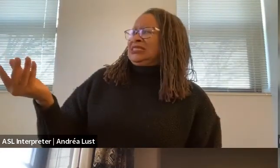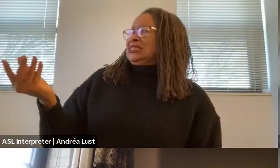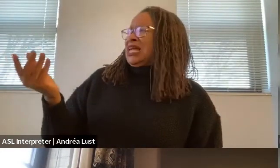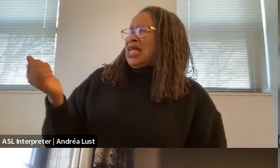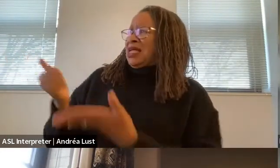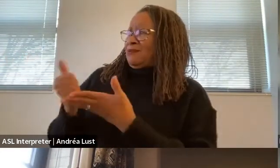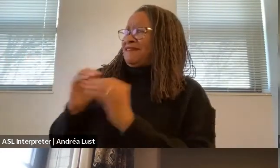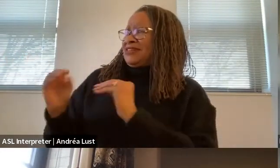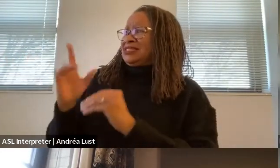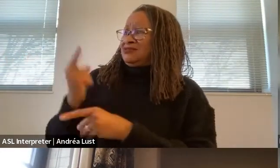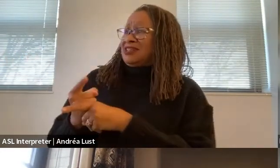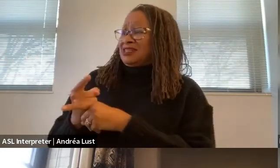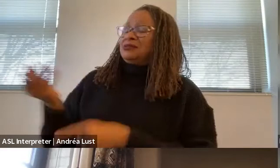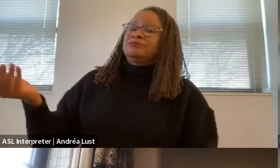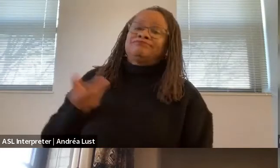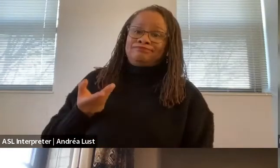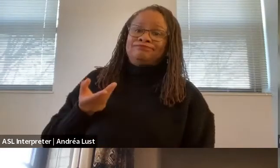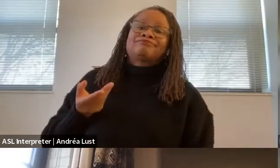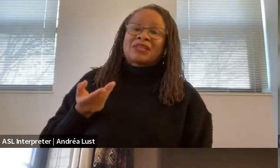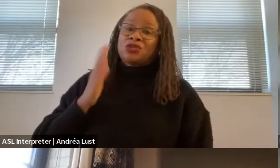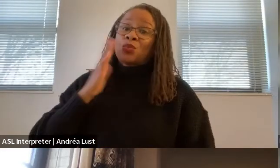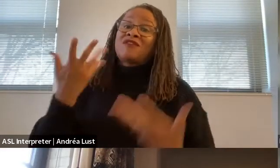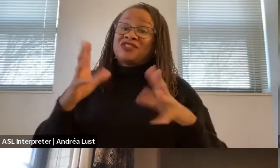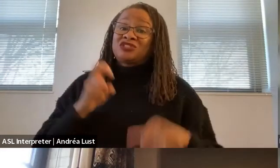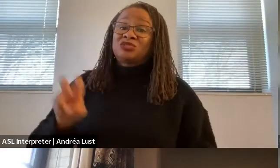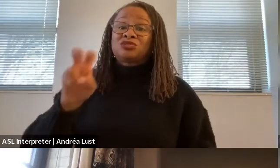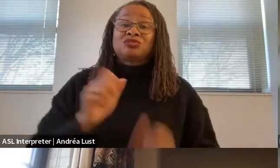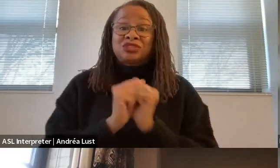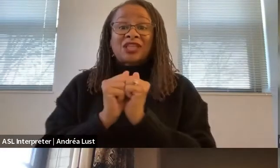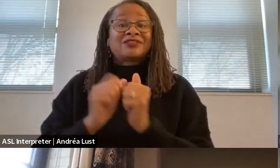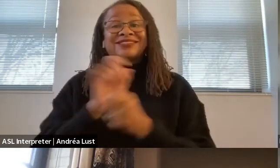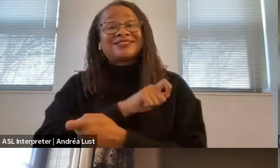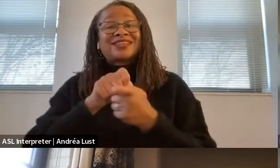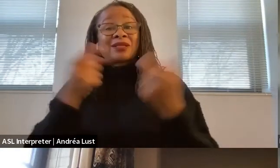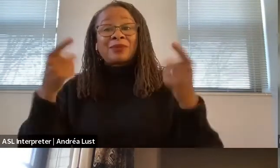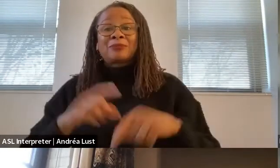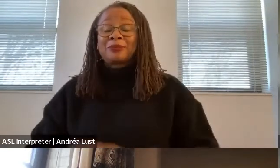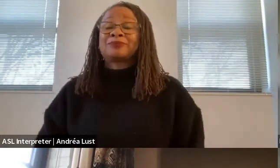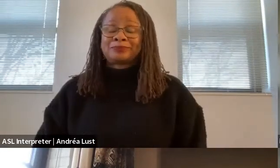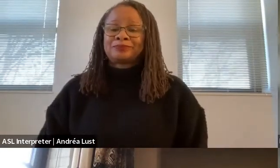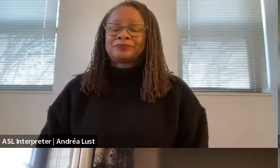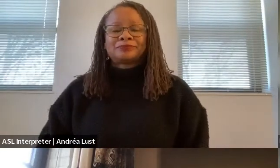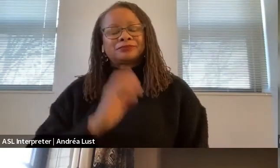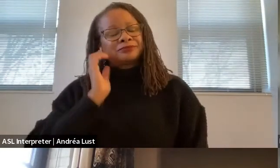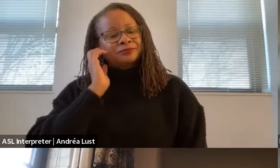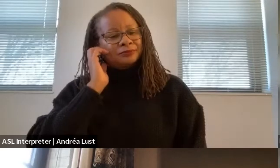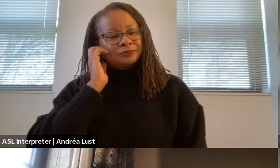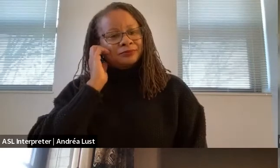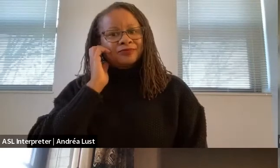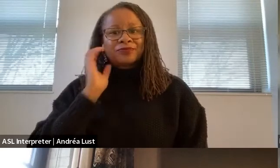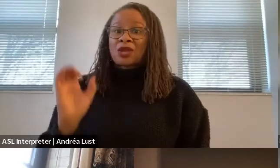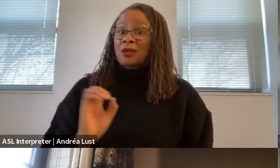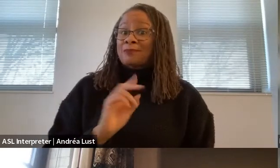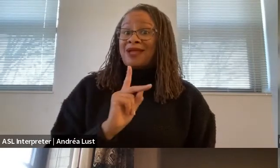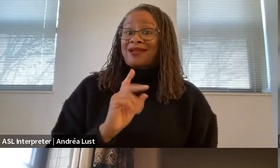and finish the journey together. And that's exactly what happened. So Odessa, I'm going to go back to you, and then of